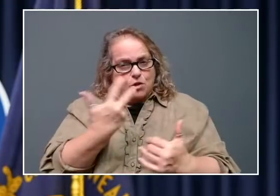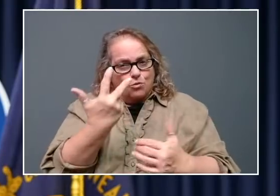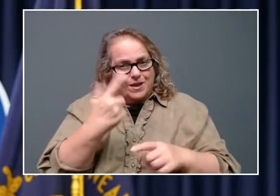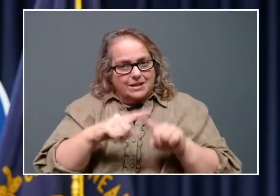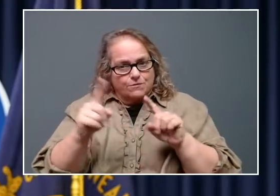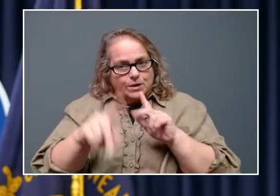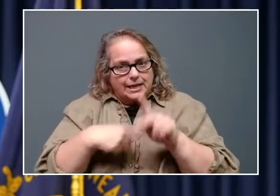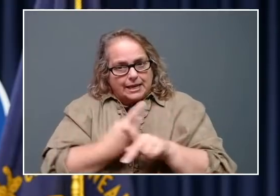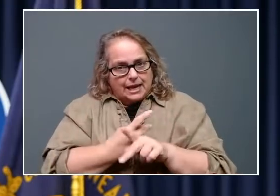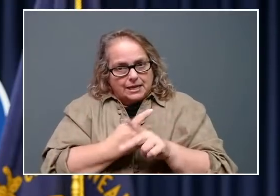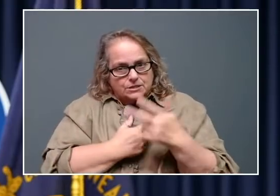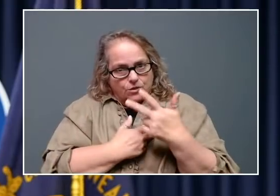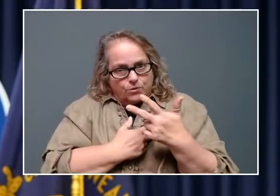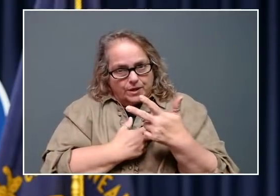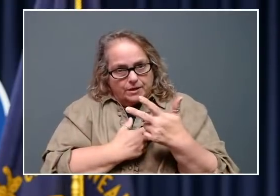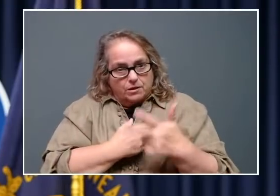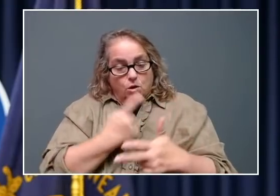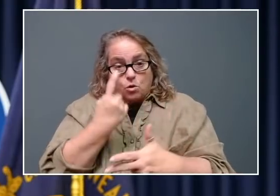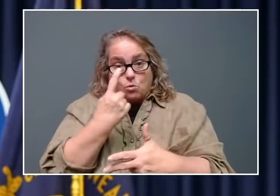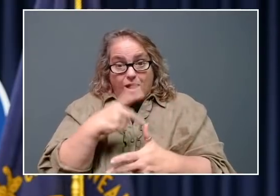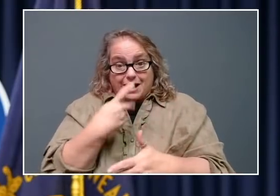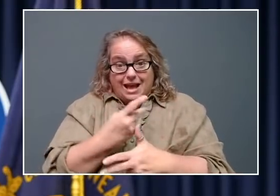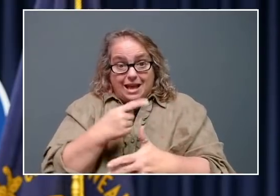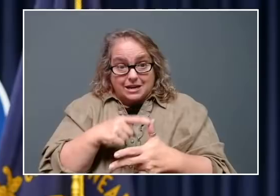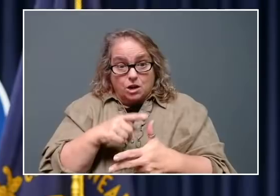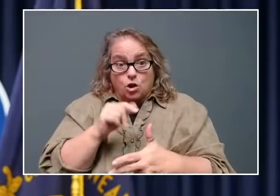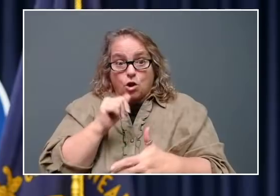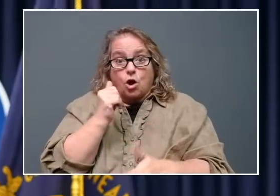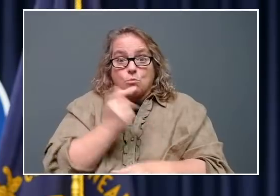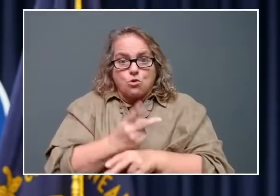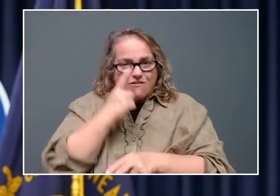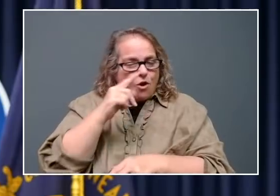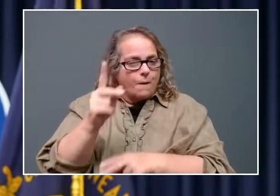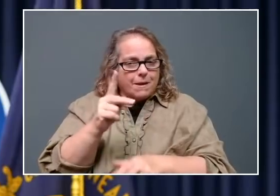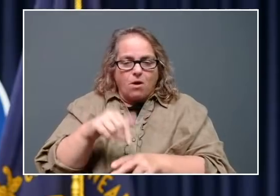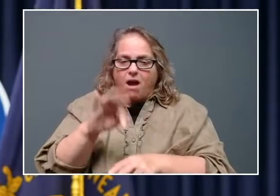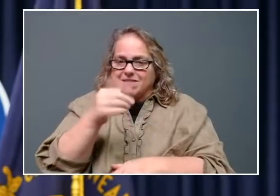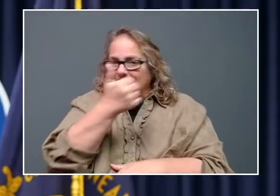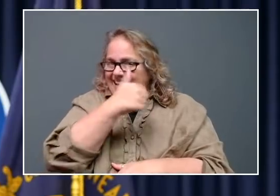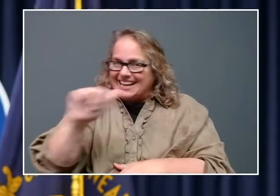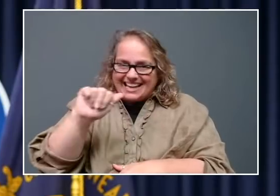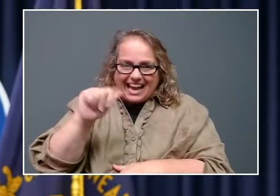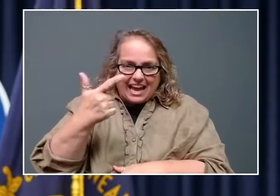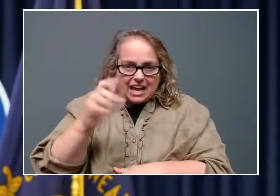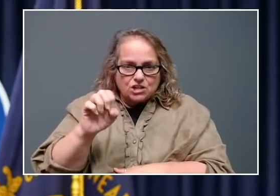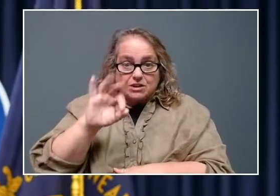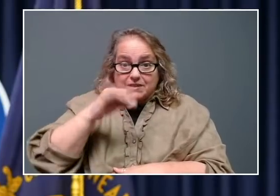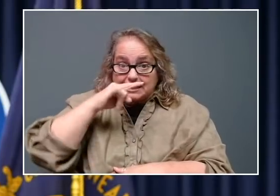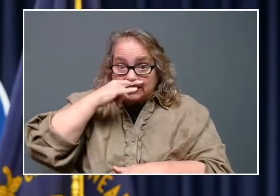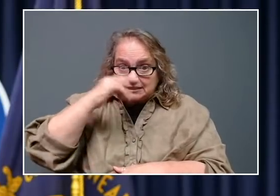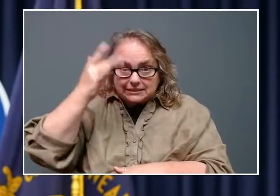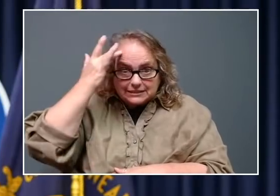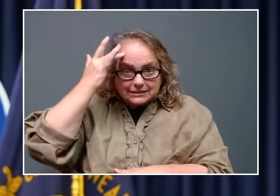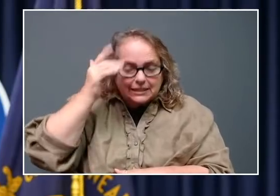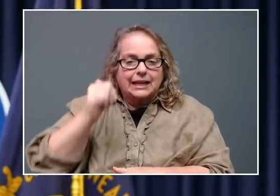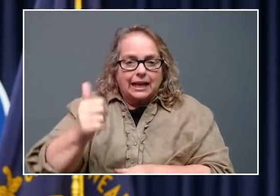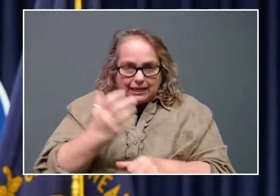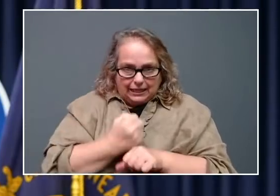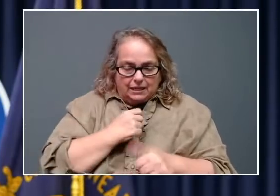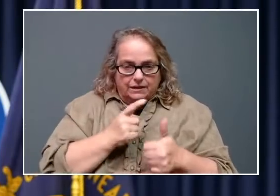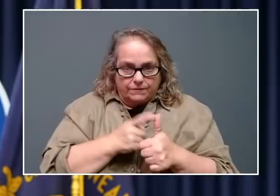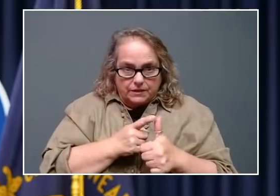antibodies. By the way, one type is now approved for people of any age. So your kids, if they're getting sick, can get them.